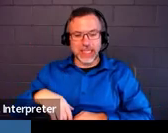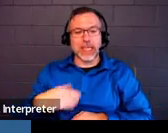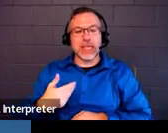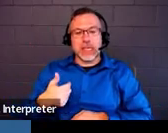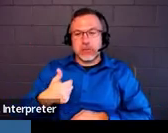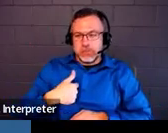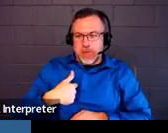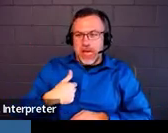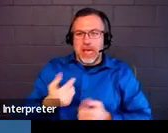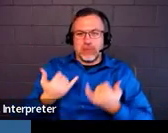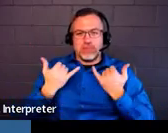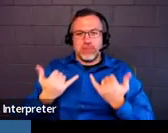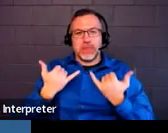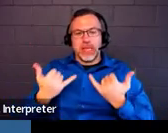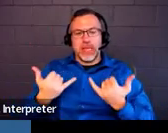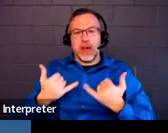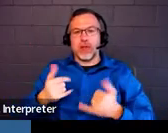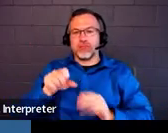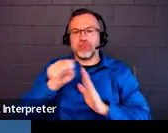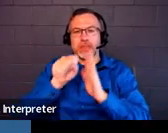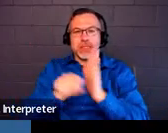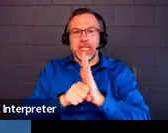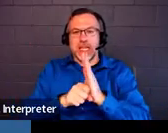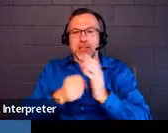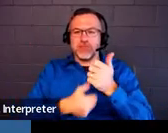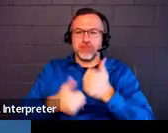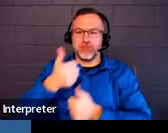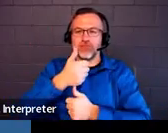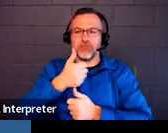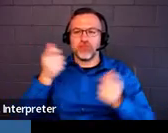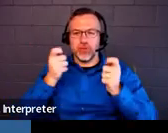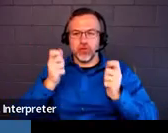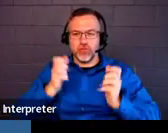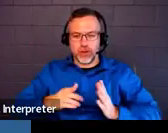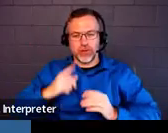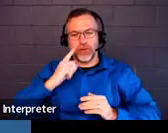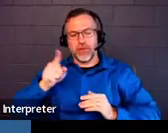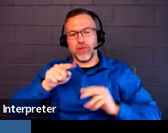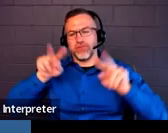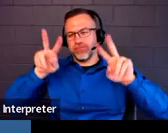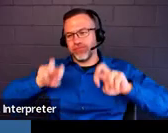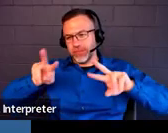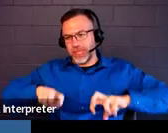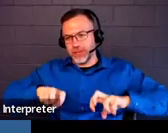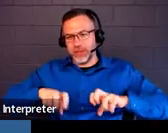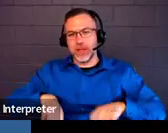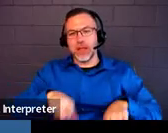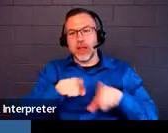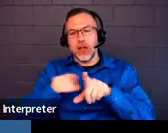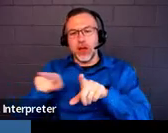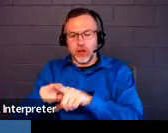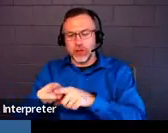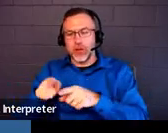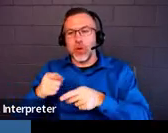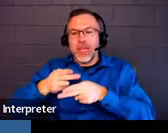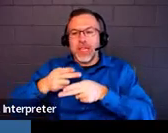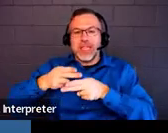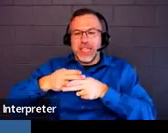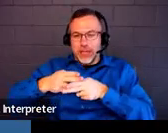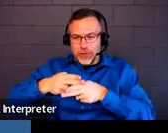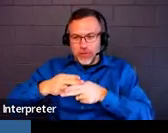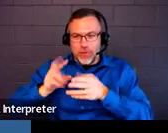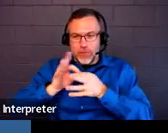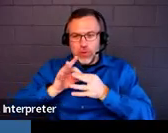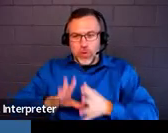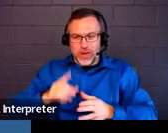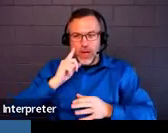am currently serving as the State Director of Assessment, also currently serving as the Interim Coordinator for Alternate Assessments.